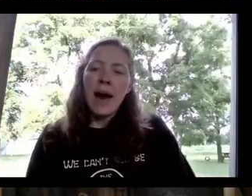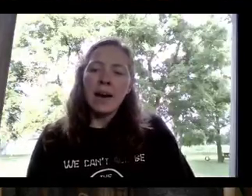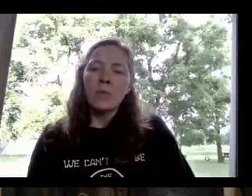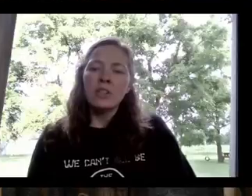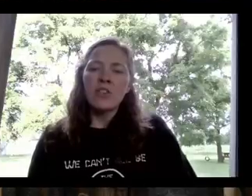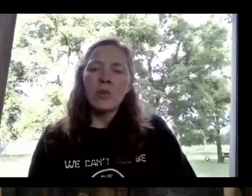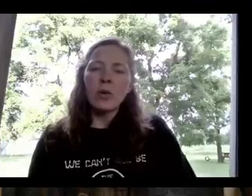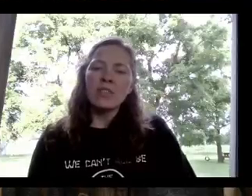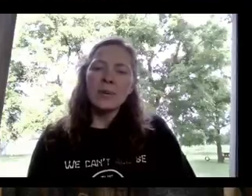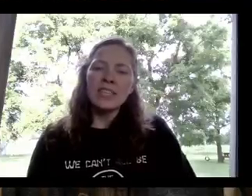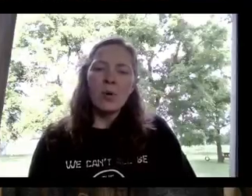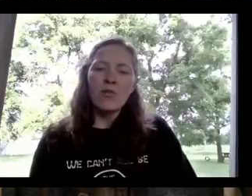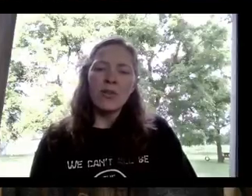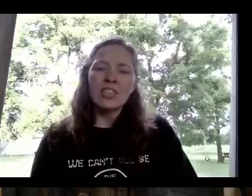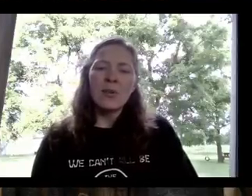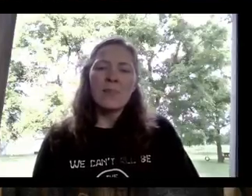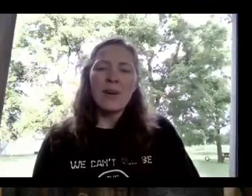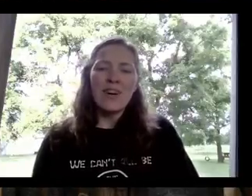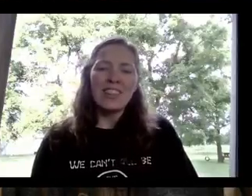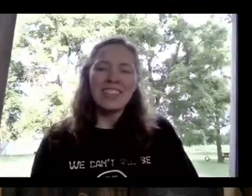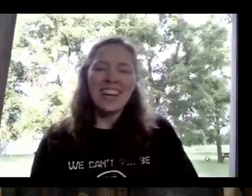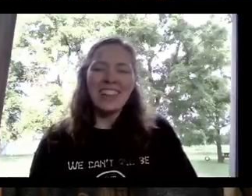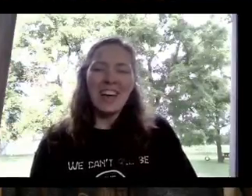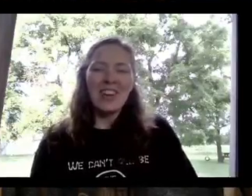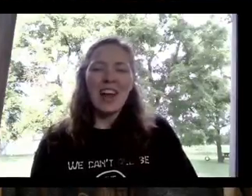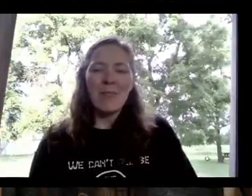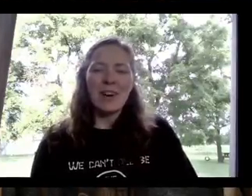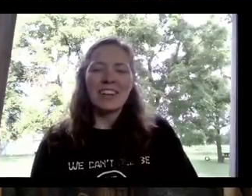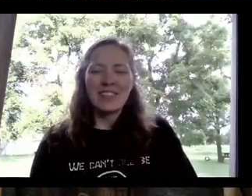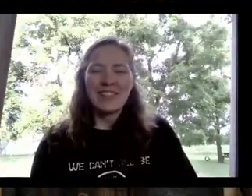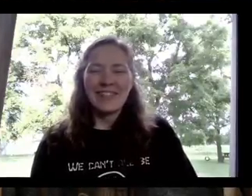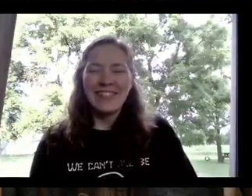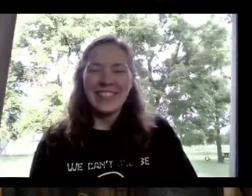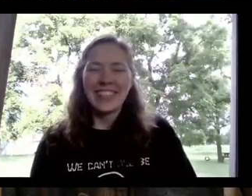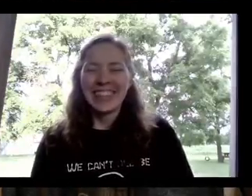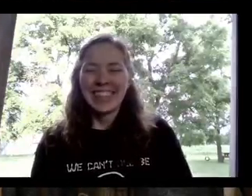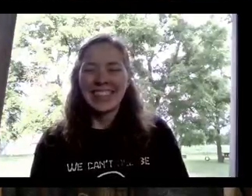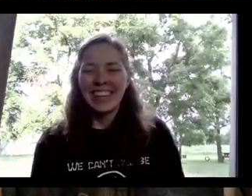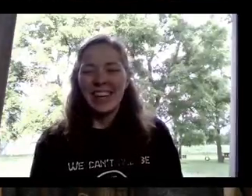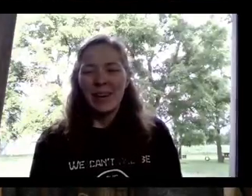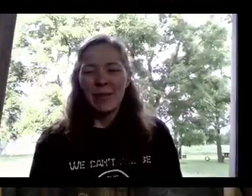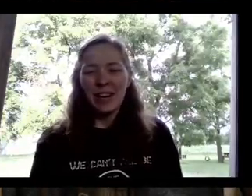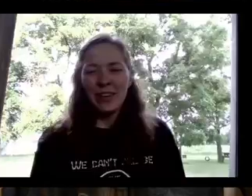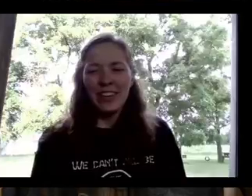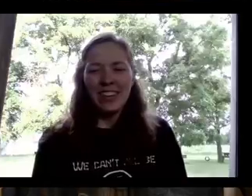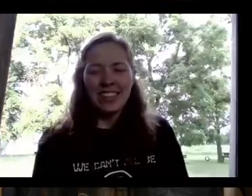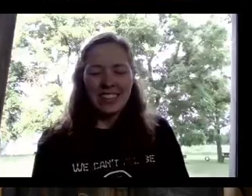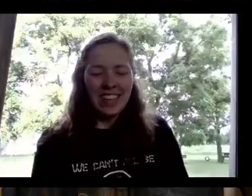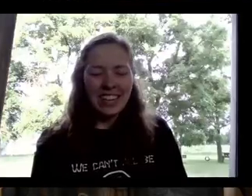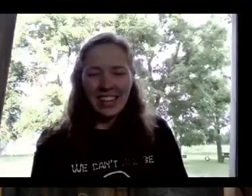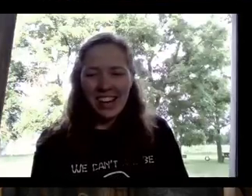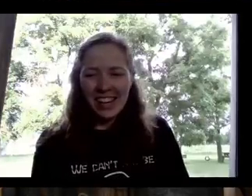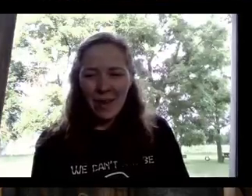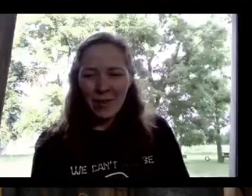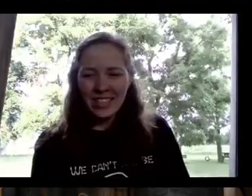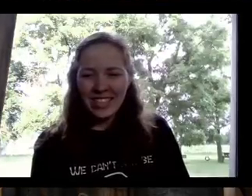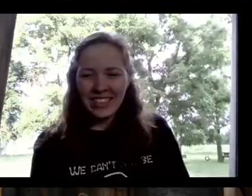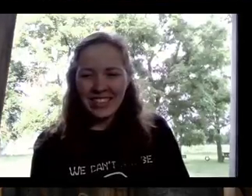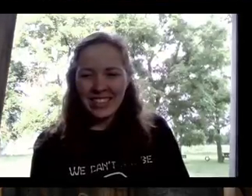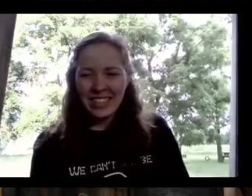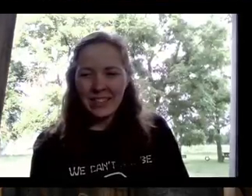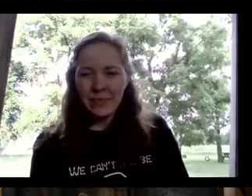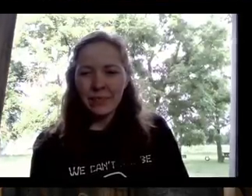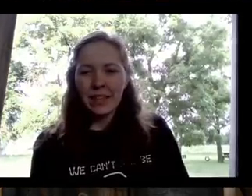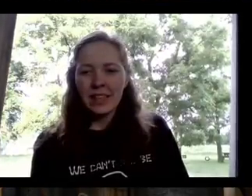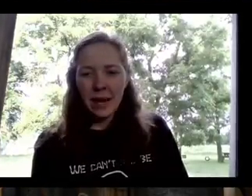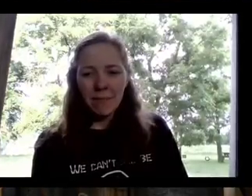weekends back, which of course means more forging with my Father's Day leather apron. Pretty awesome. Cool. Glad to hear you got an apron, too. So